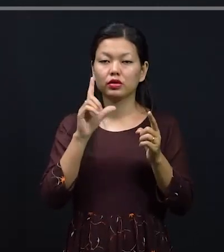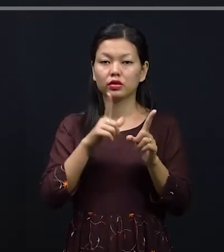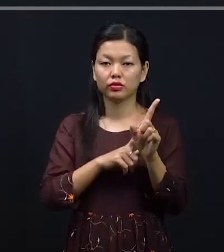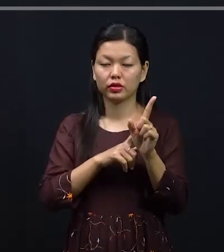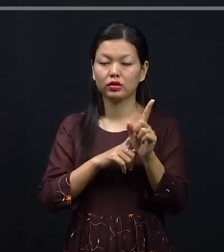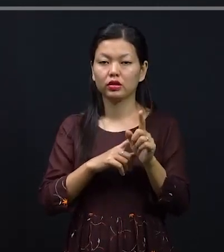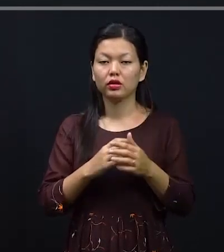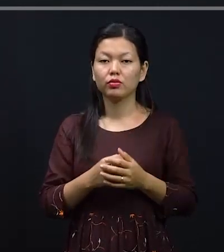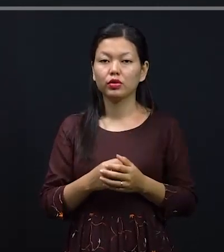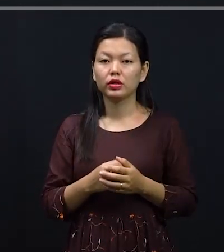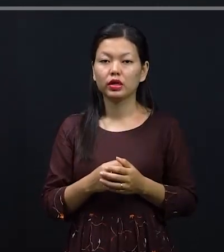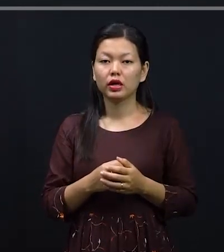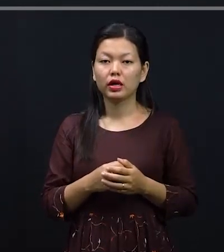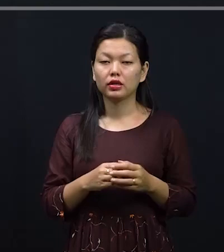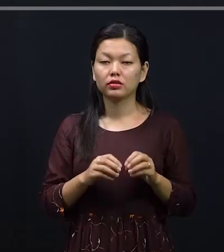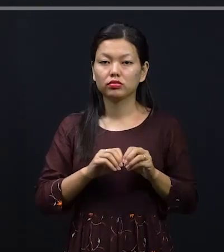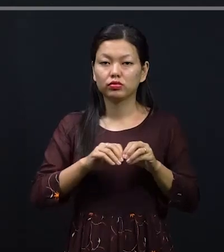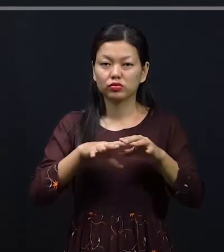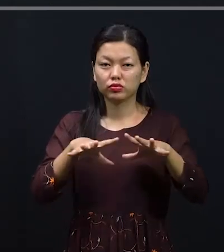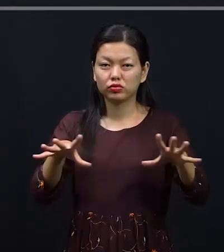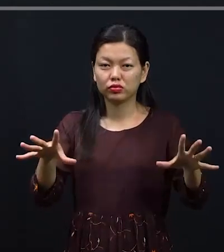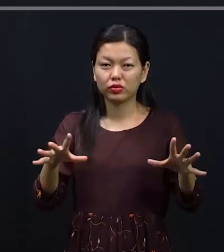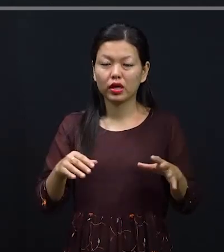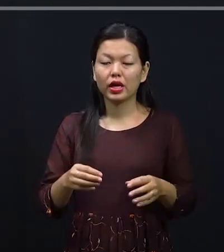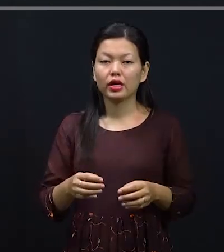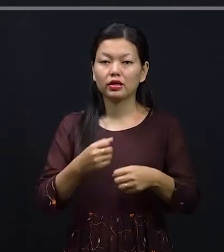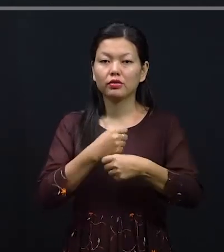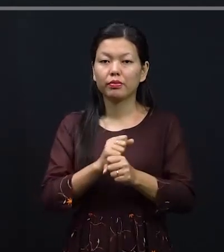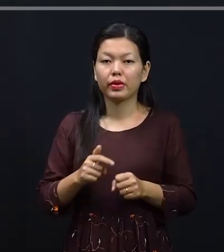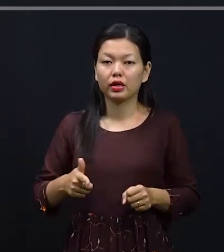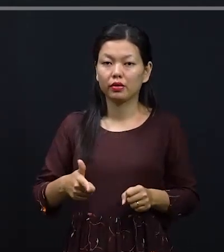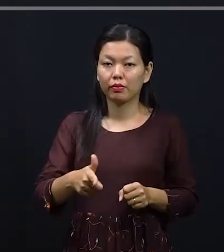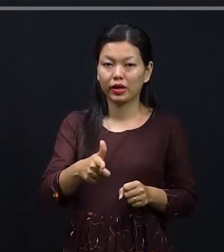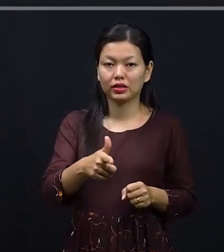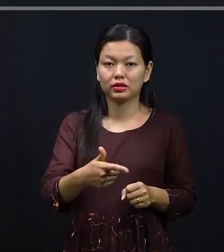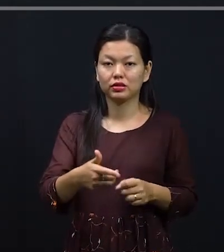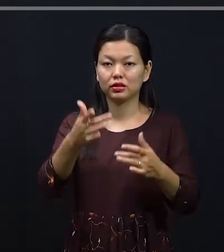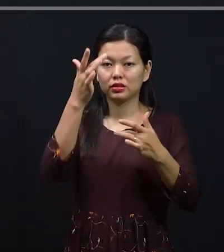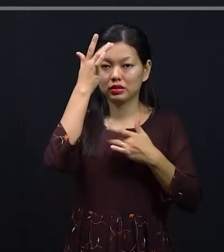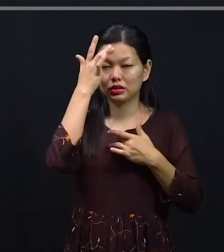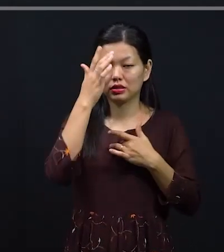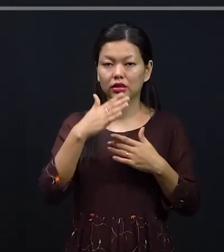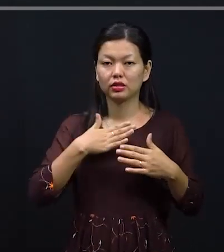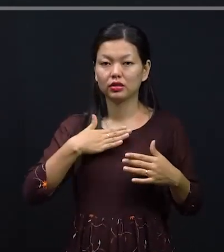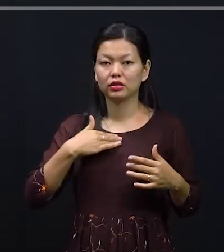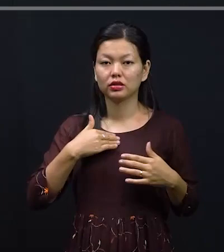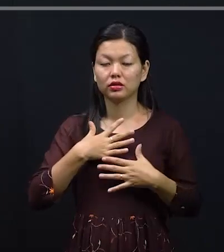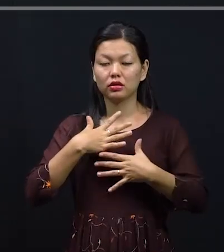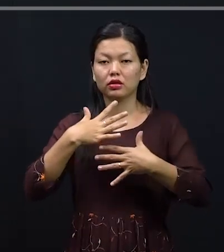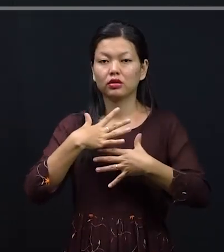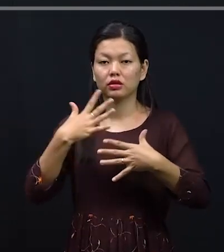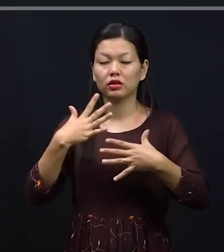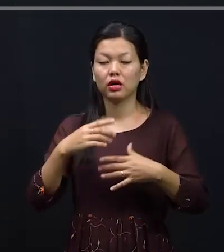and it became virulent, and as such it caused pneumonia, and the mice developed pneumonia and the mice died.